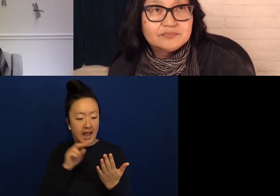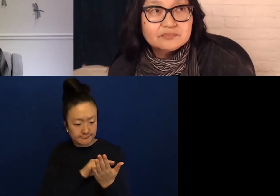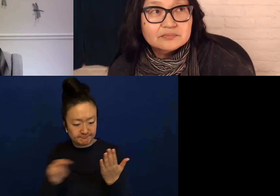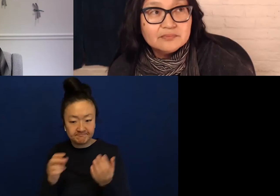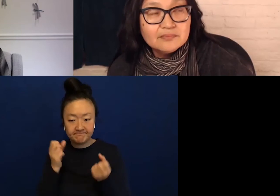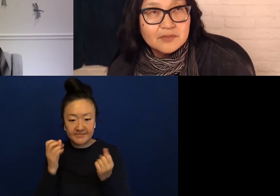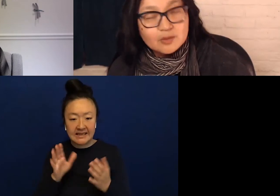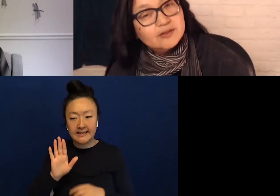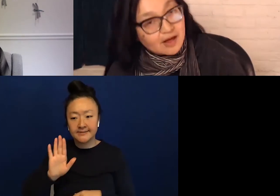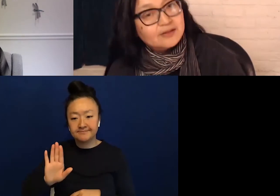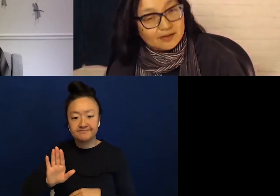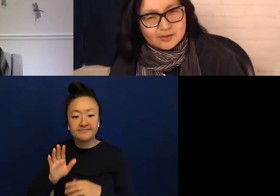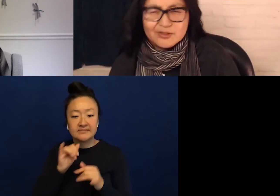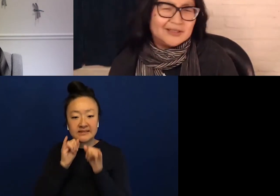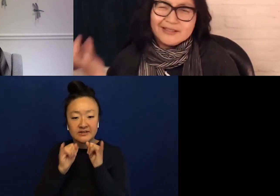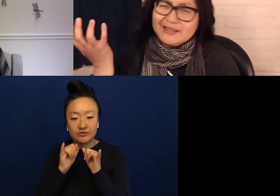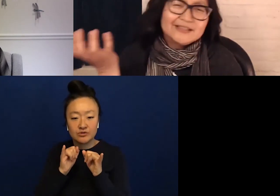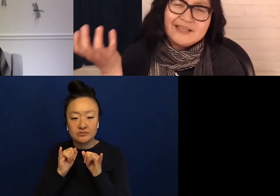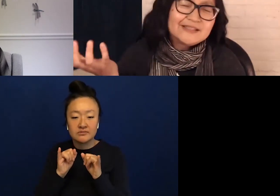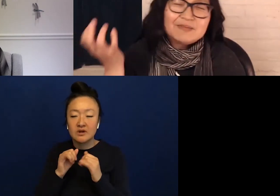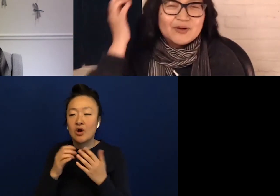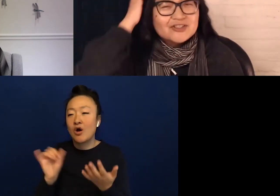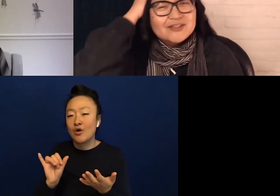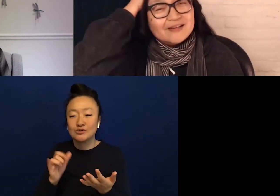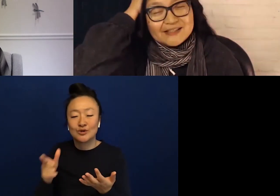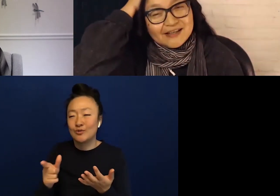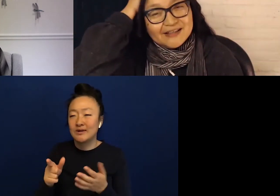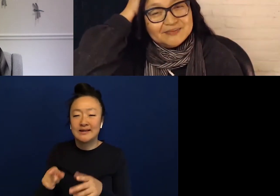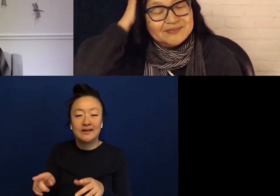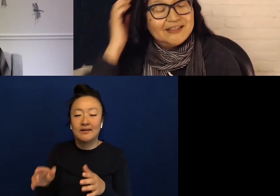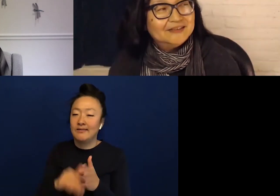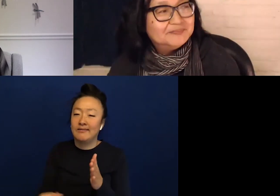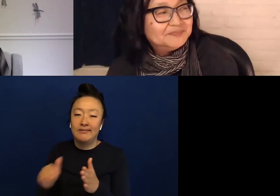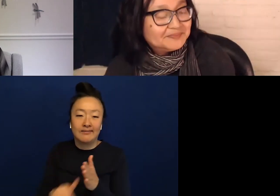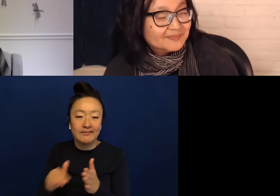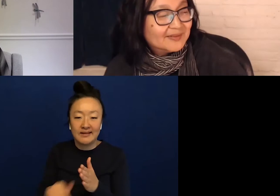um because also you're like he gets the same questions all the time.